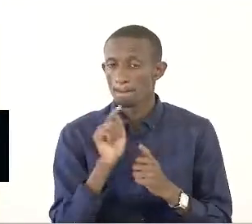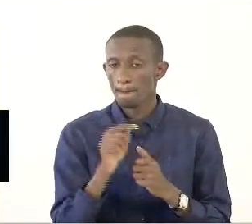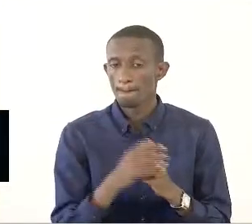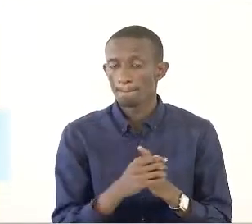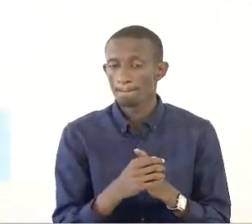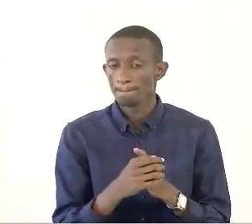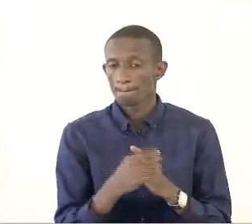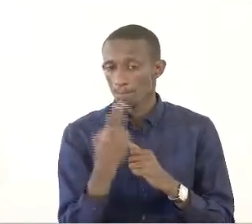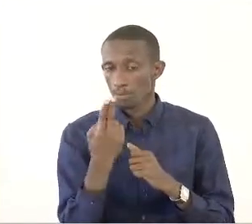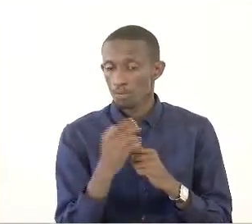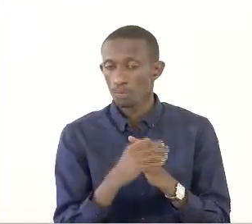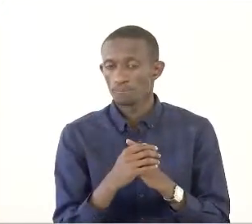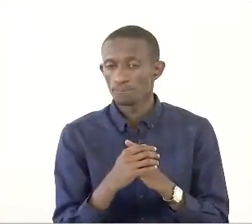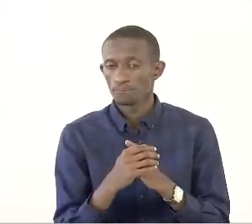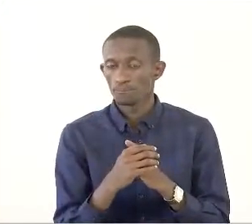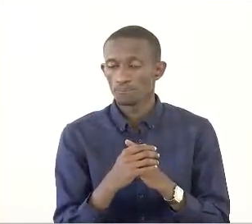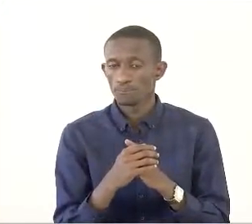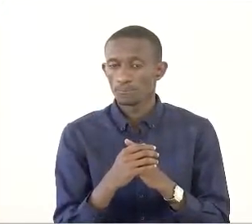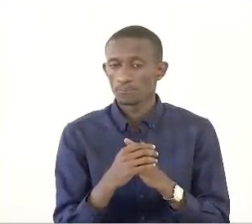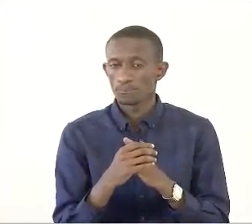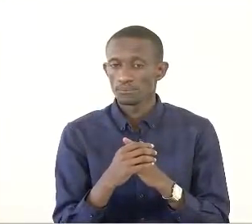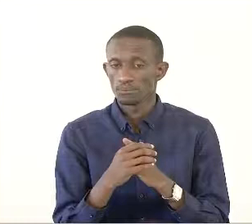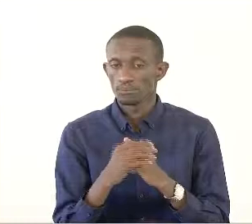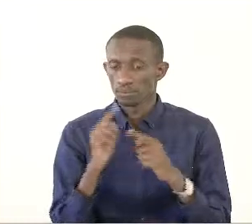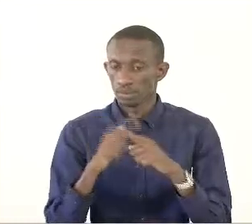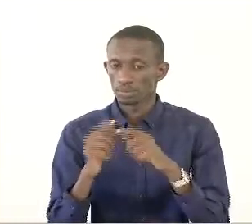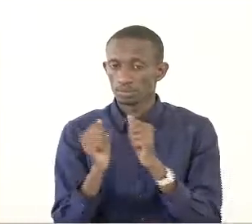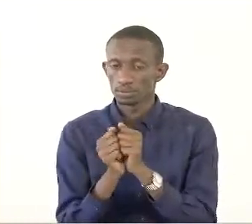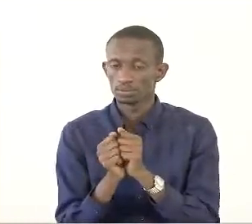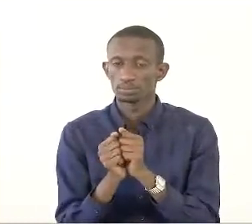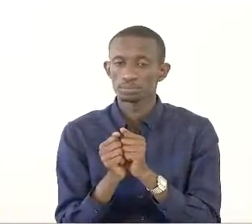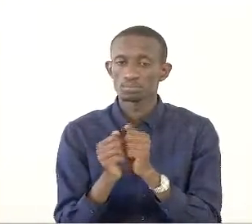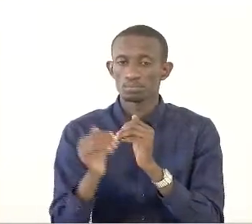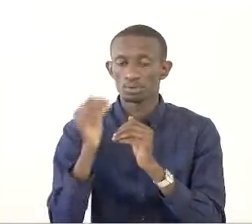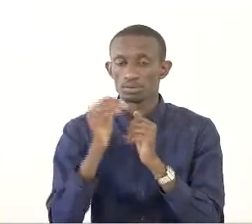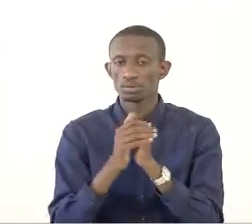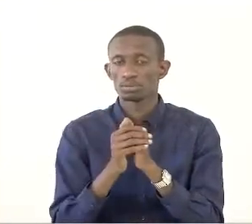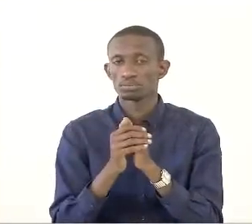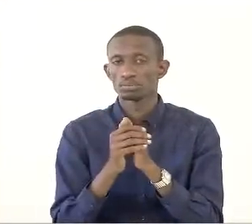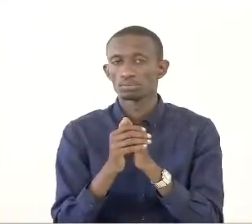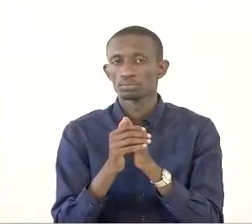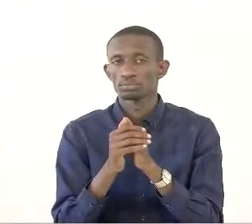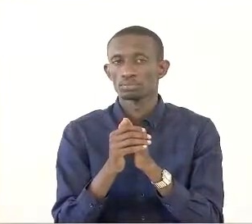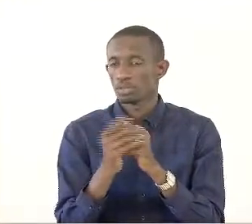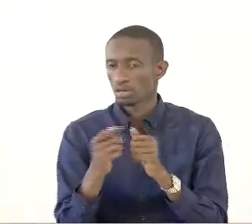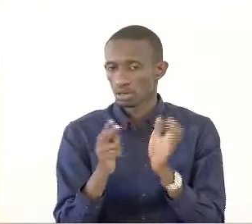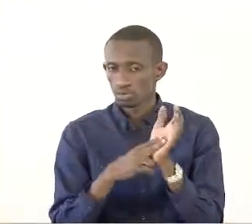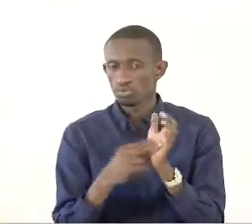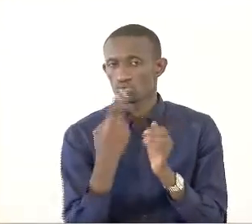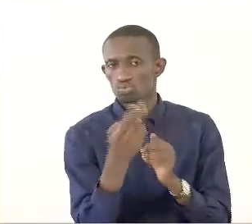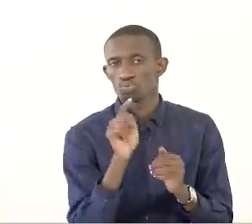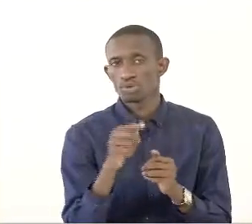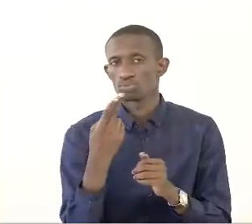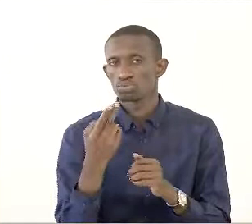2.2 times 10 power 2 minus 3. So then here it is 2.2